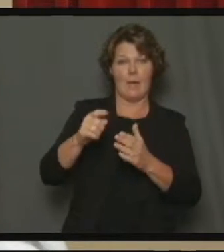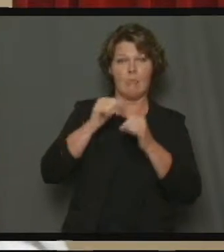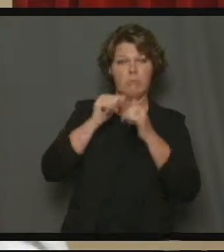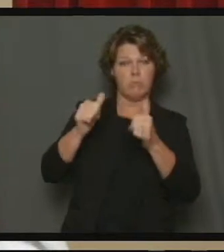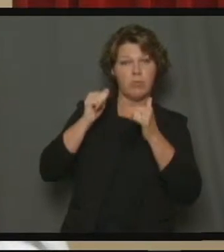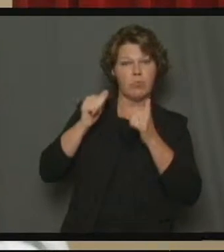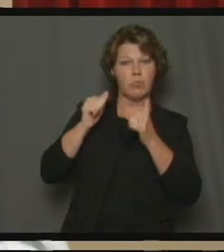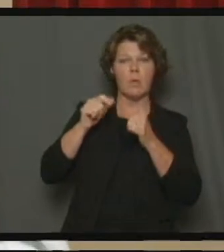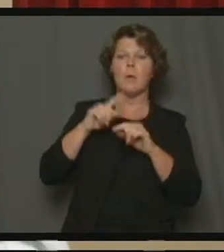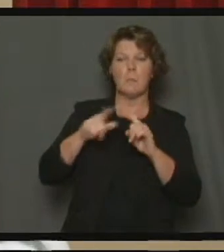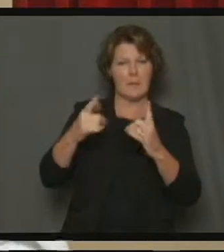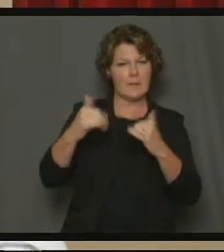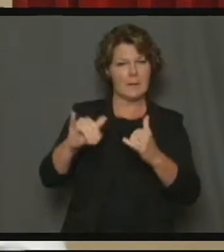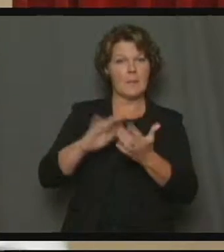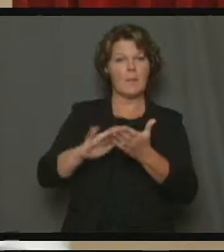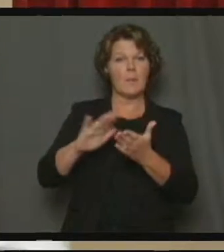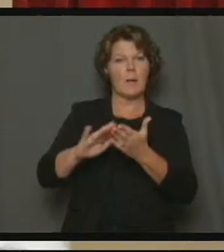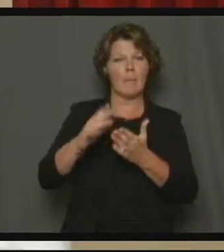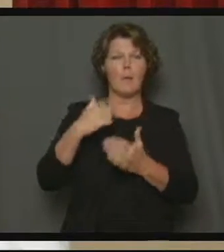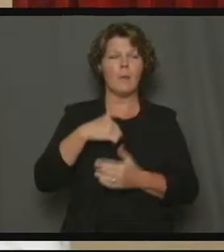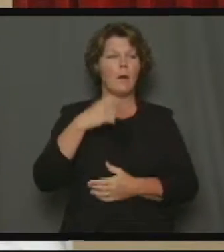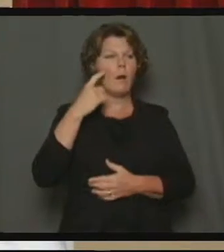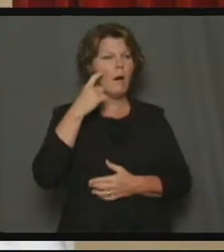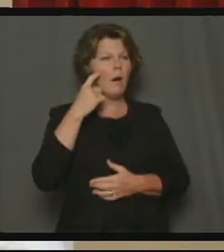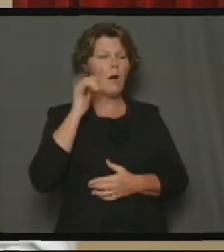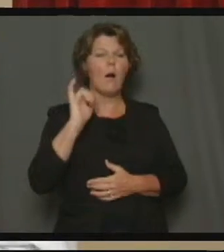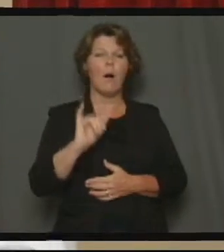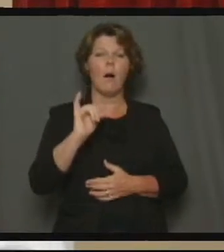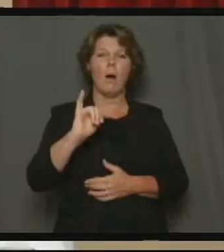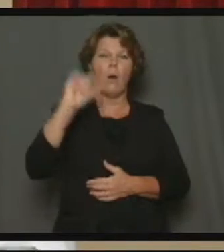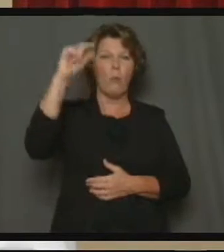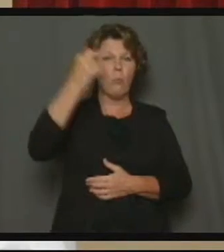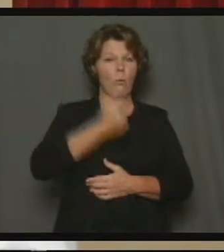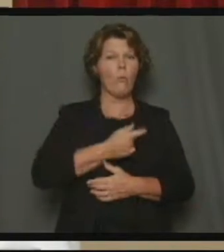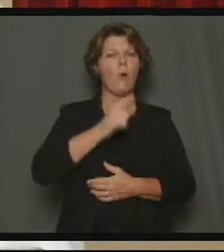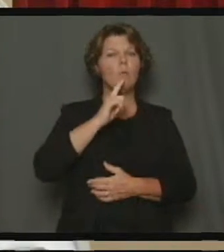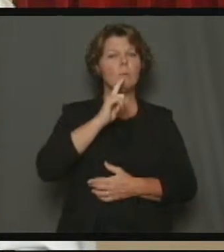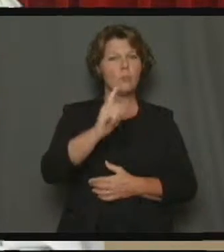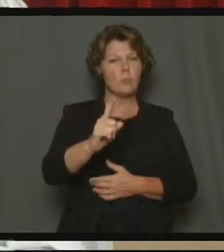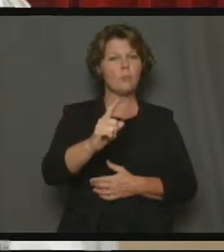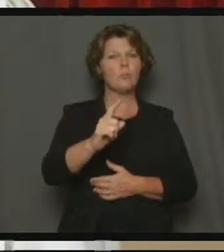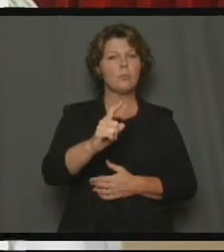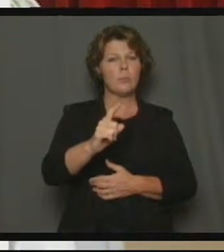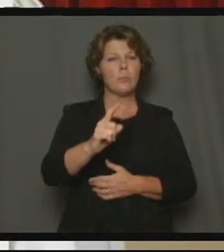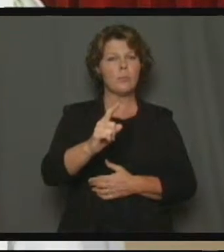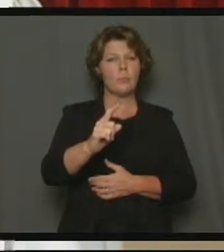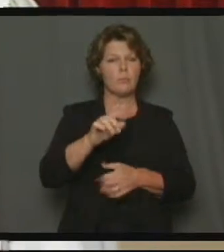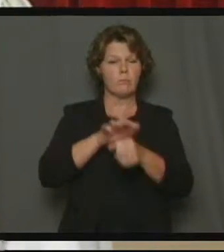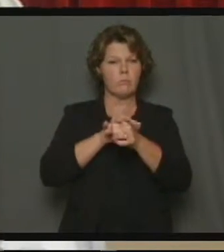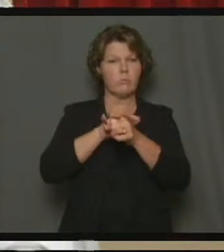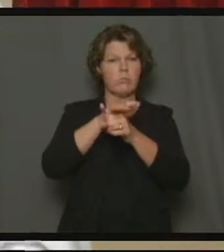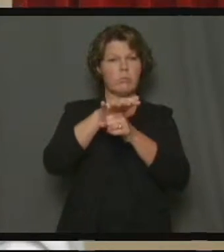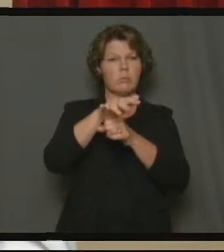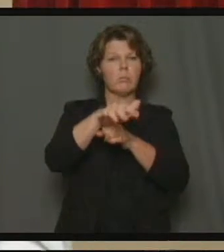are encouraged to believe that grace truly superabounds